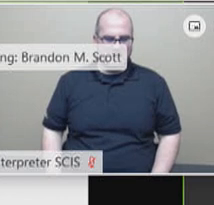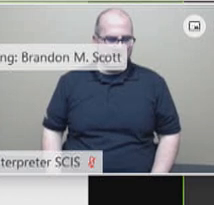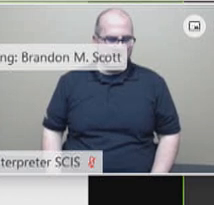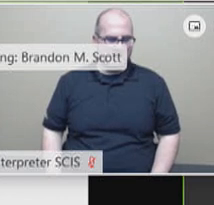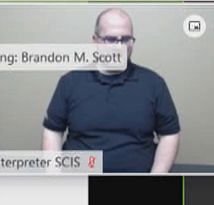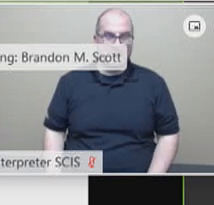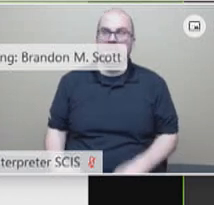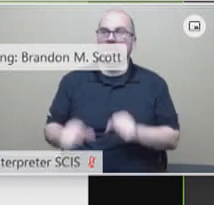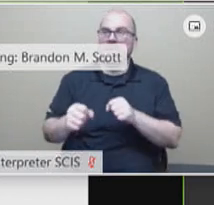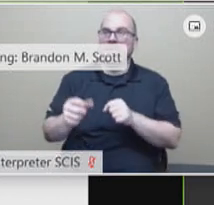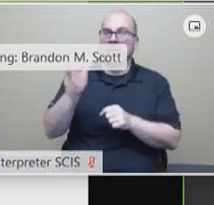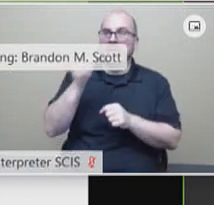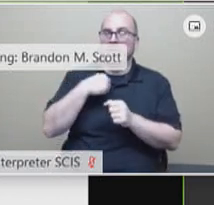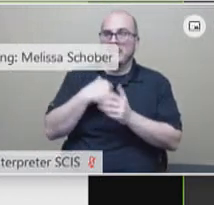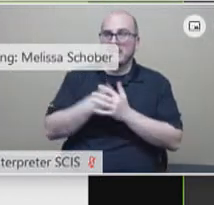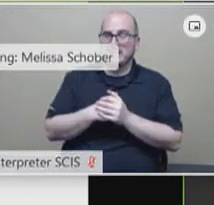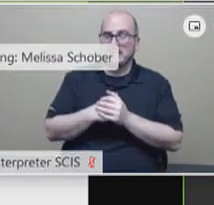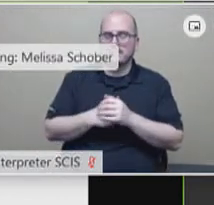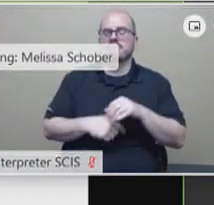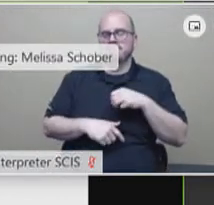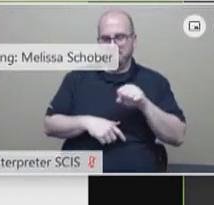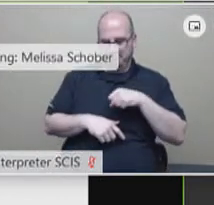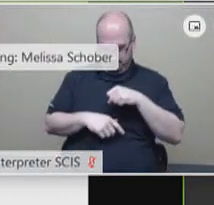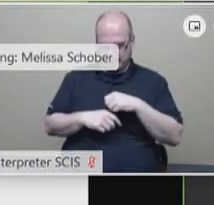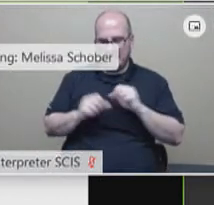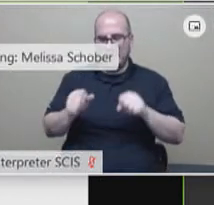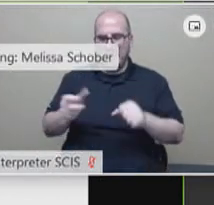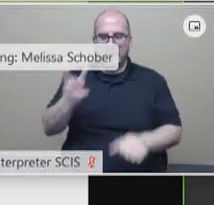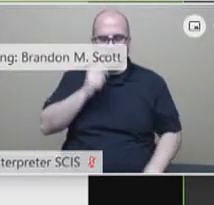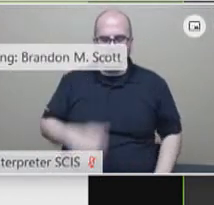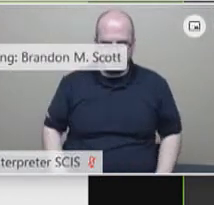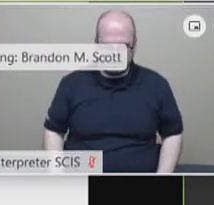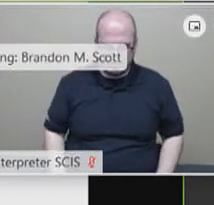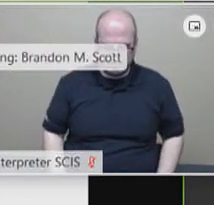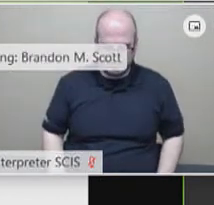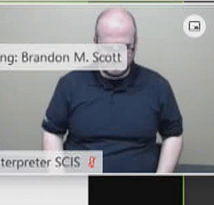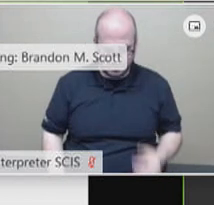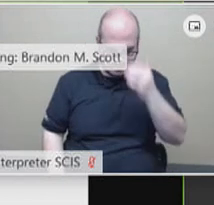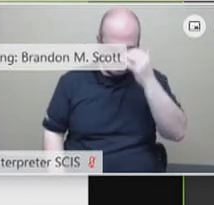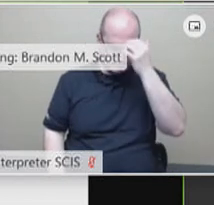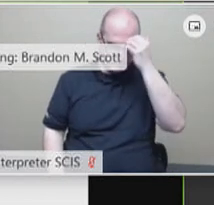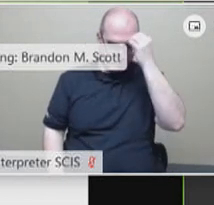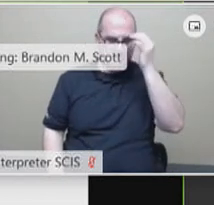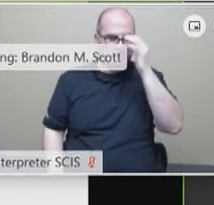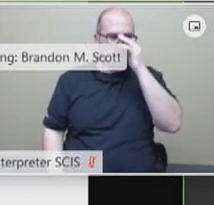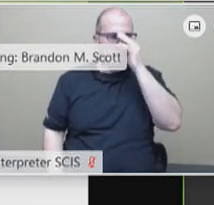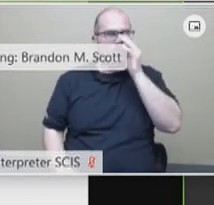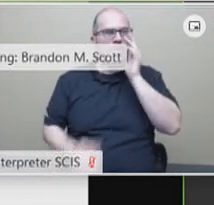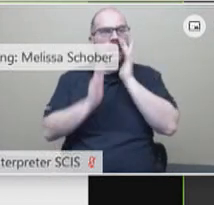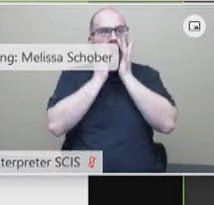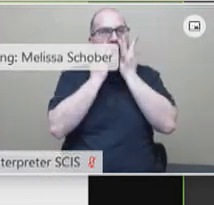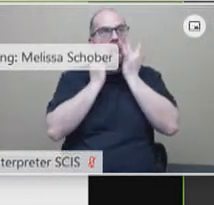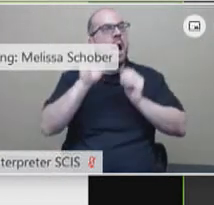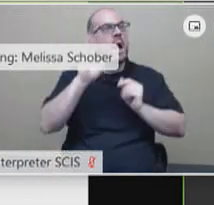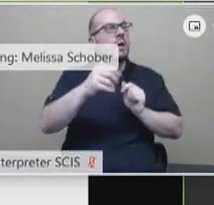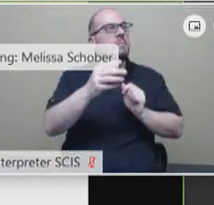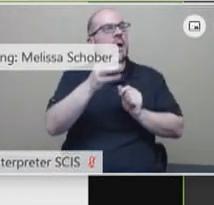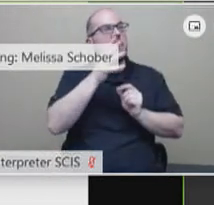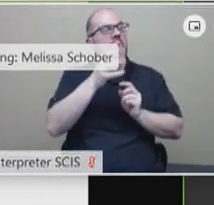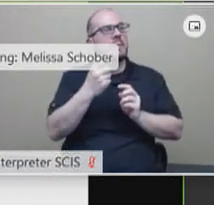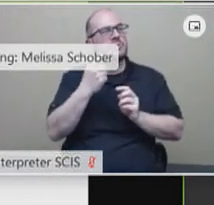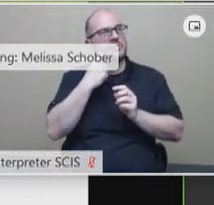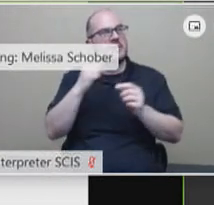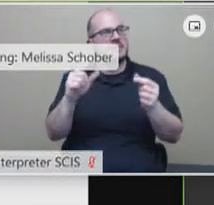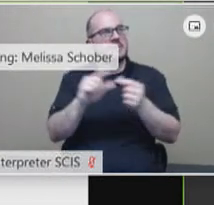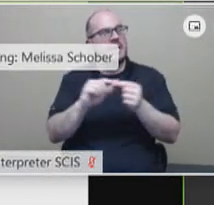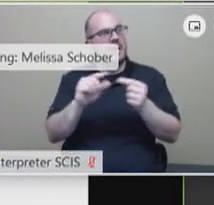Can you hear me? Yes, Ruth, yes, we can hear you. So I know my mom just said about